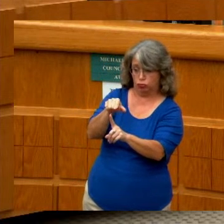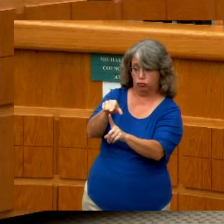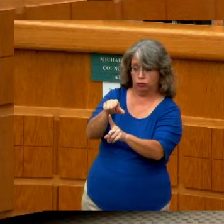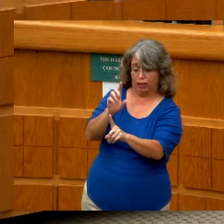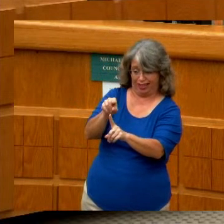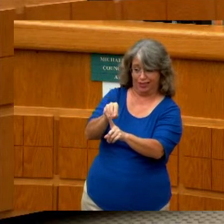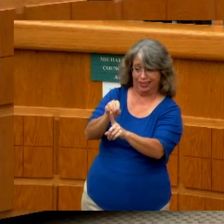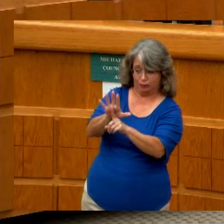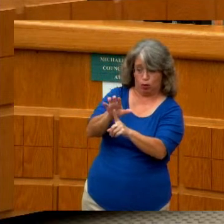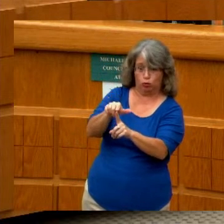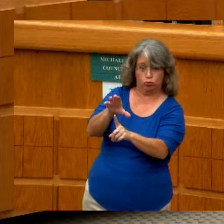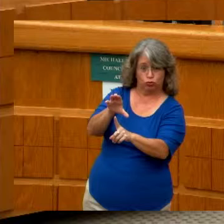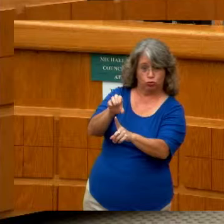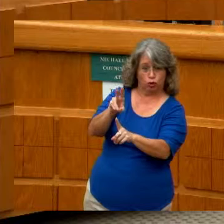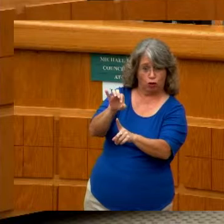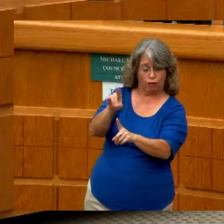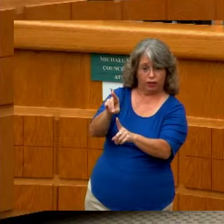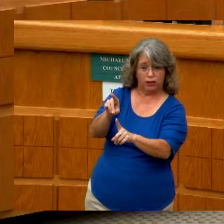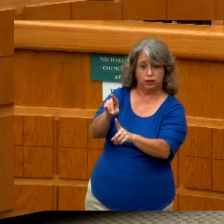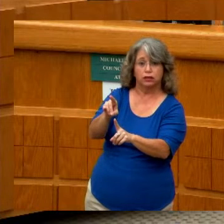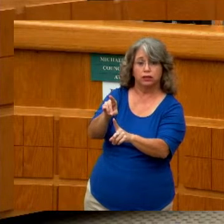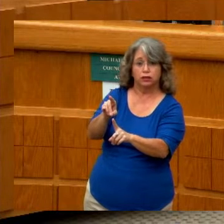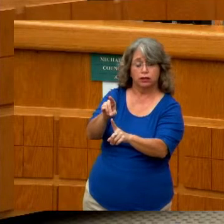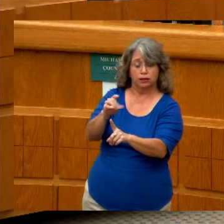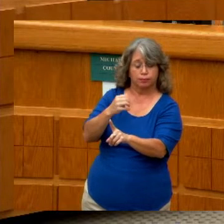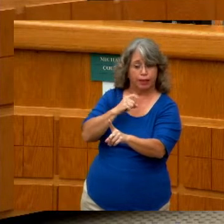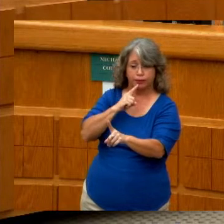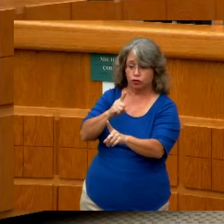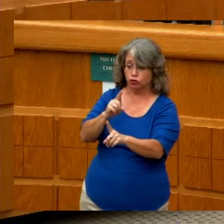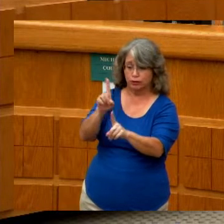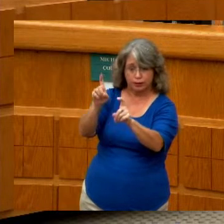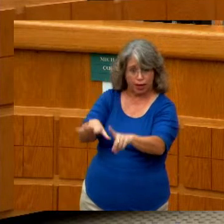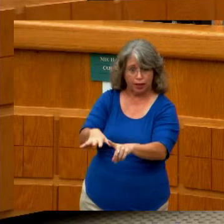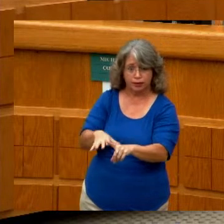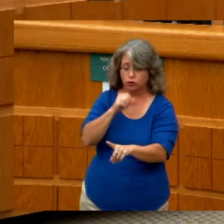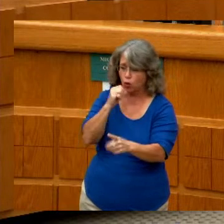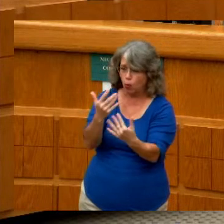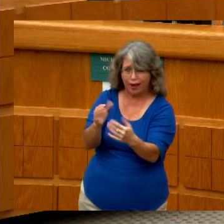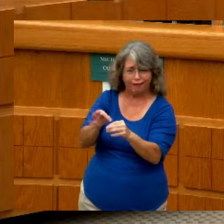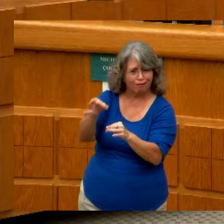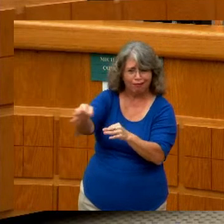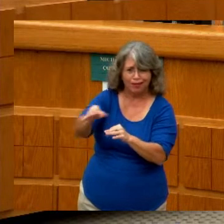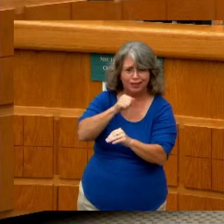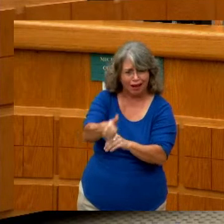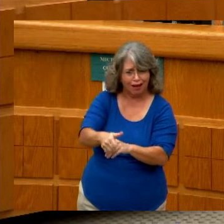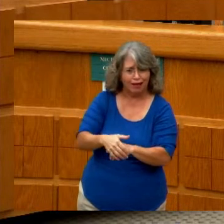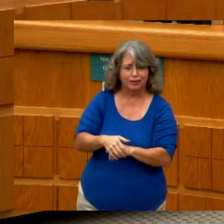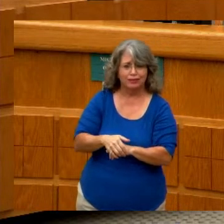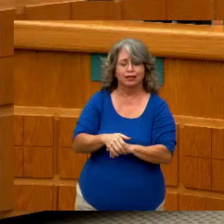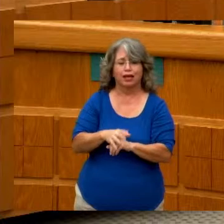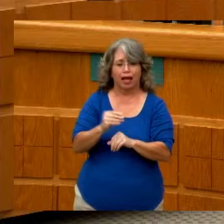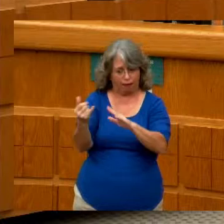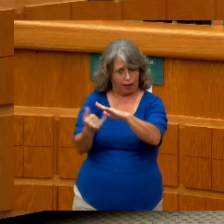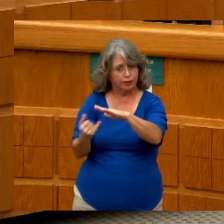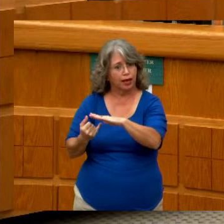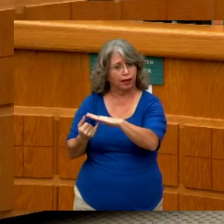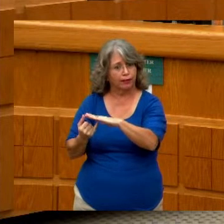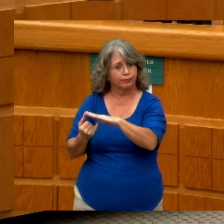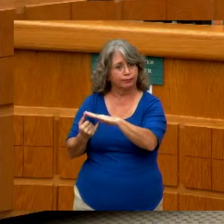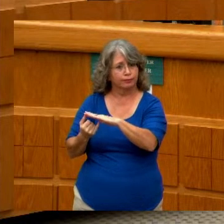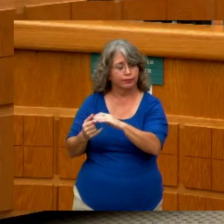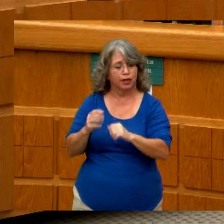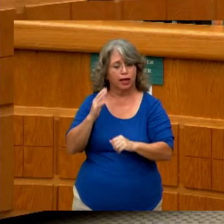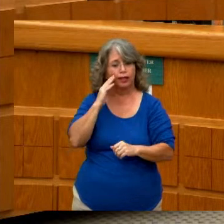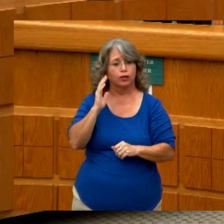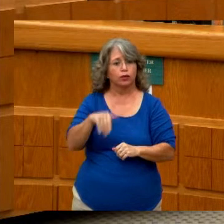been exposed to COVID-19 or is experiencing symptoms, and do not wait, and make sure you isolate. And I know this is going to